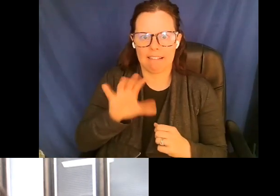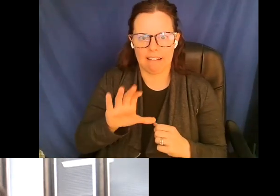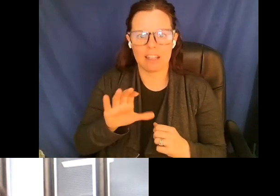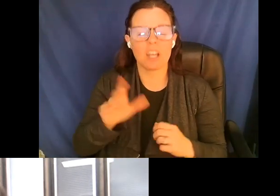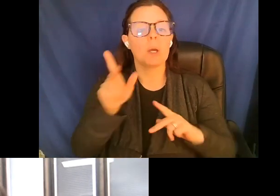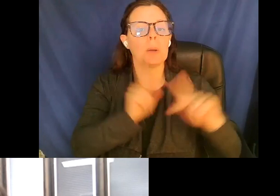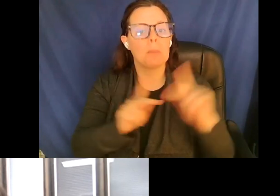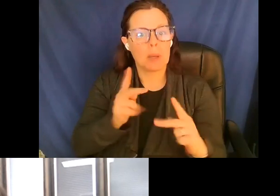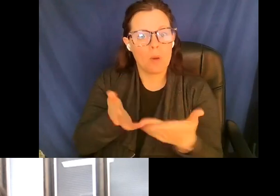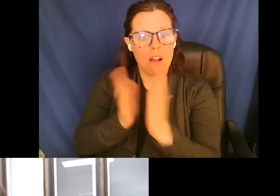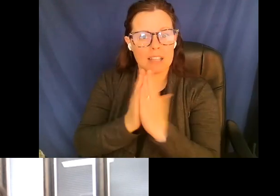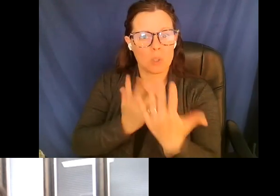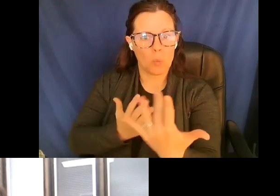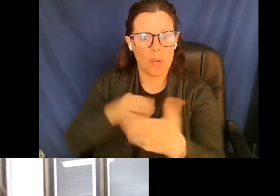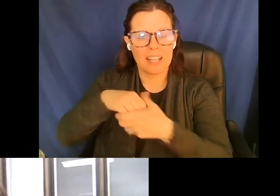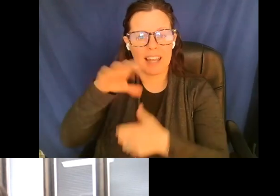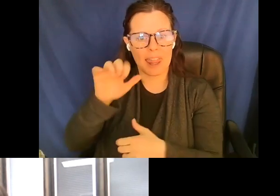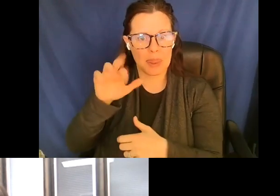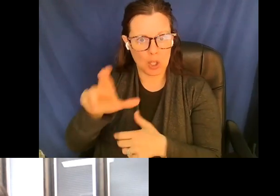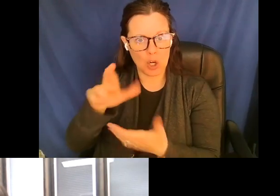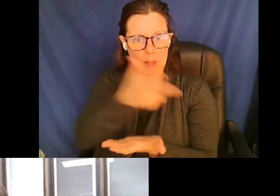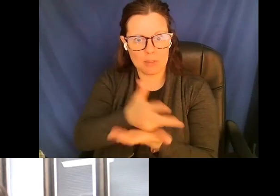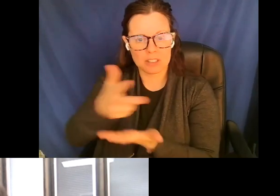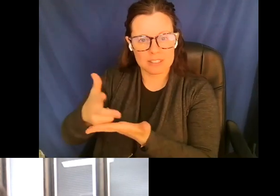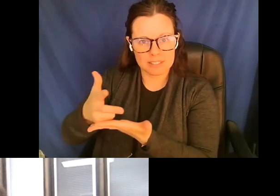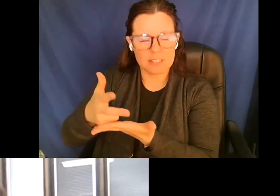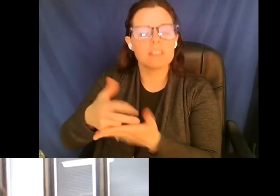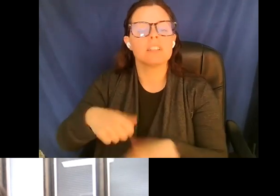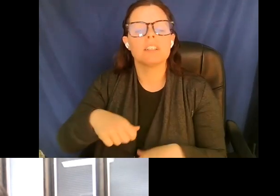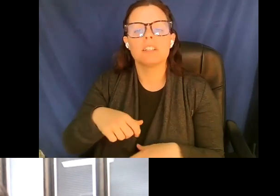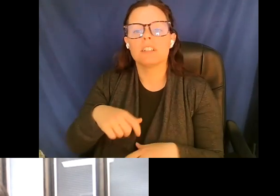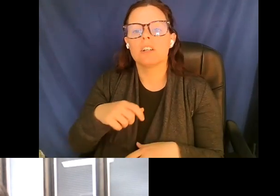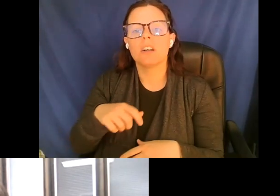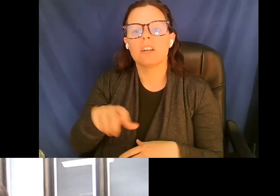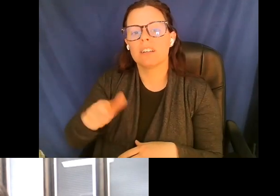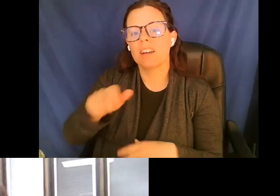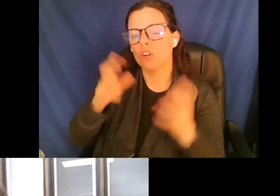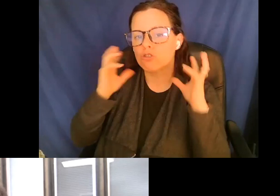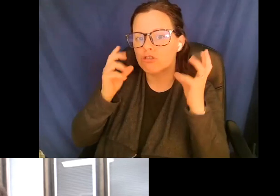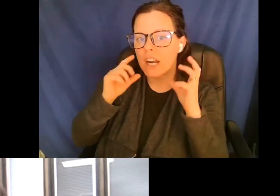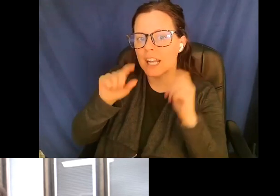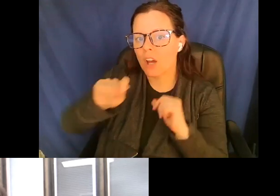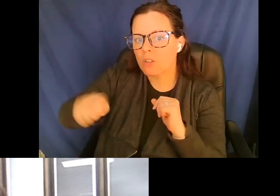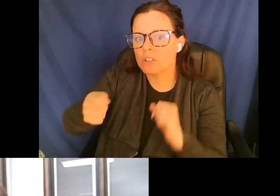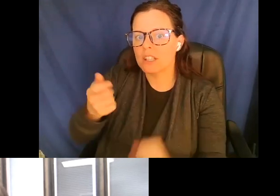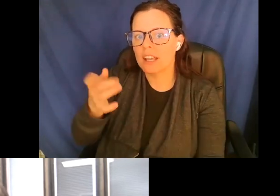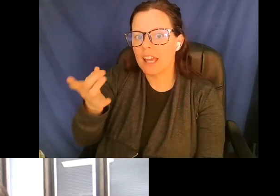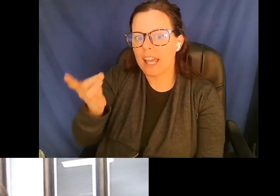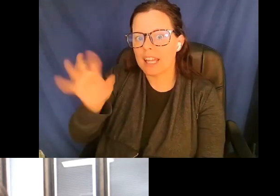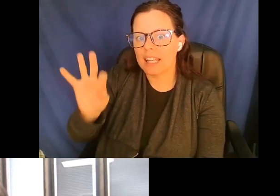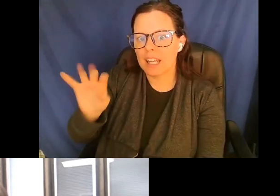in their cars at the Tax Slayer Center parking lot and tune their radio to 89.7